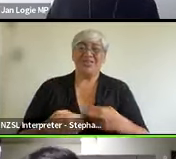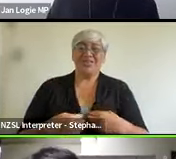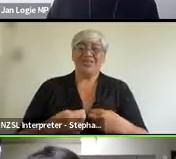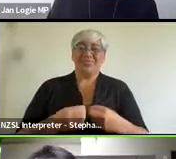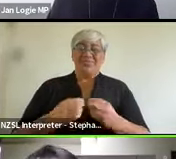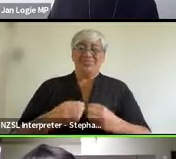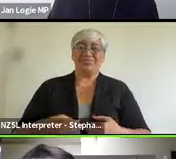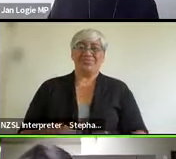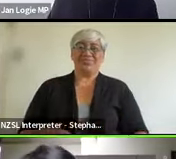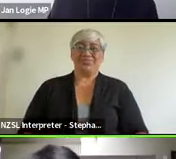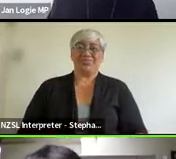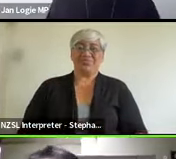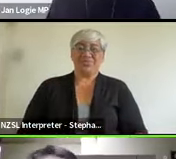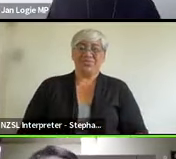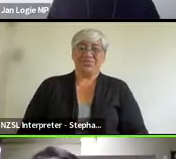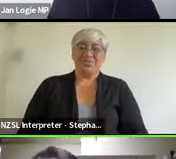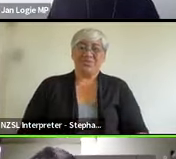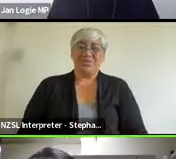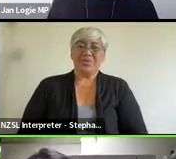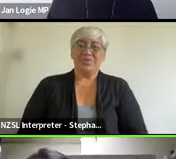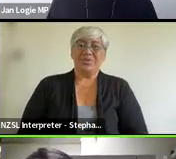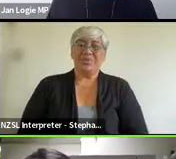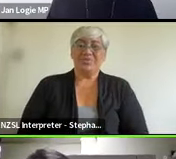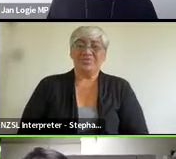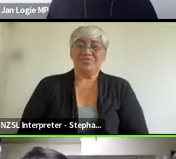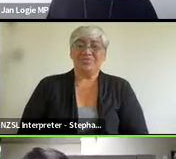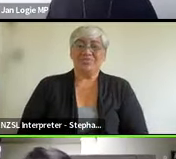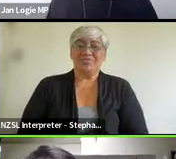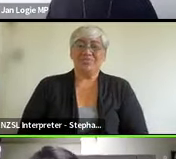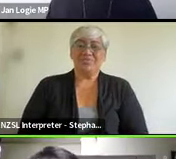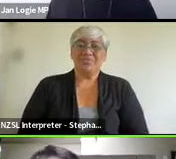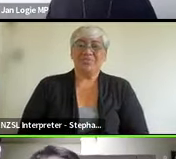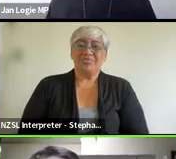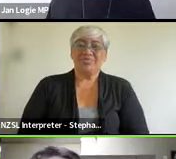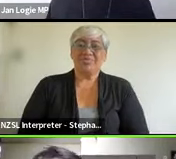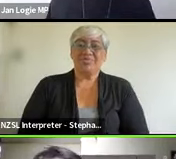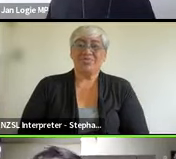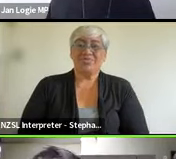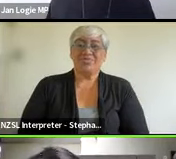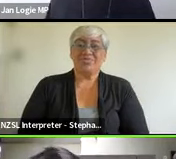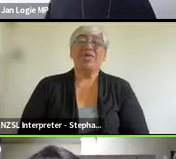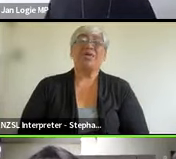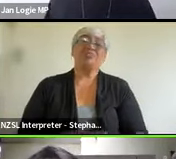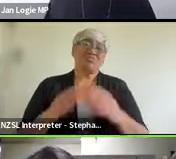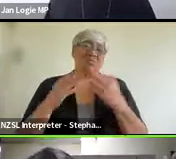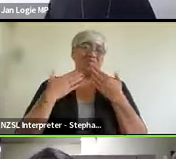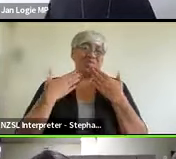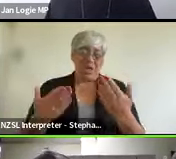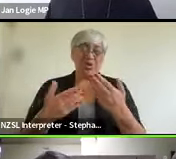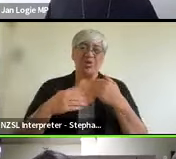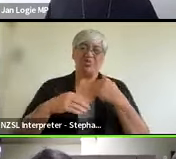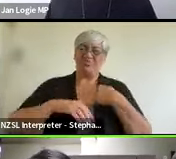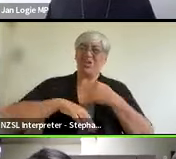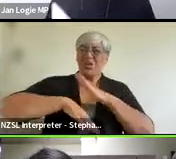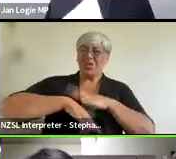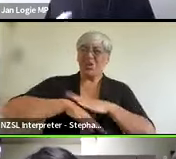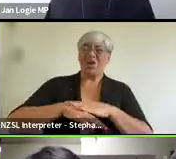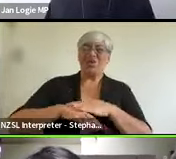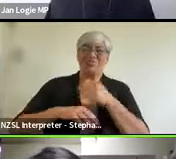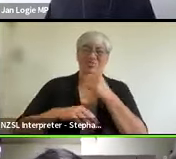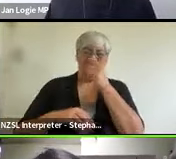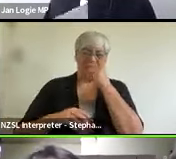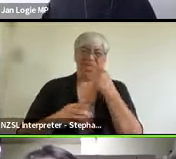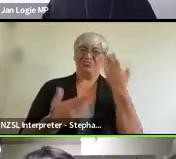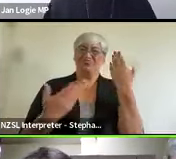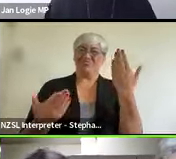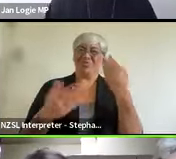It's good to have the chance to speak to